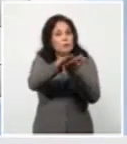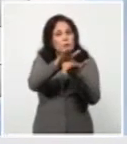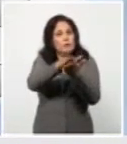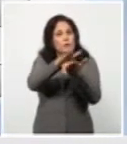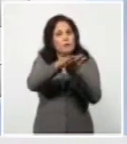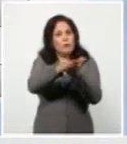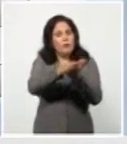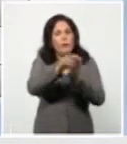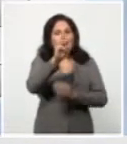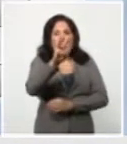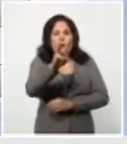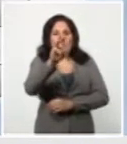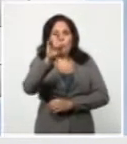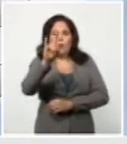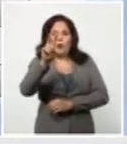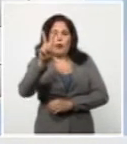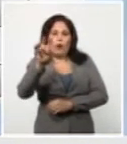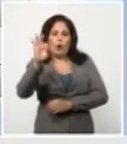decrease. And